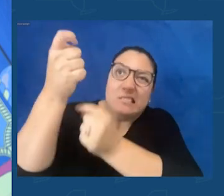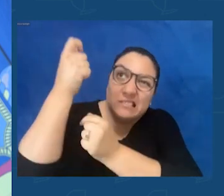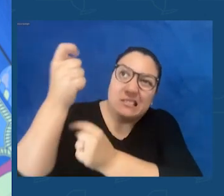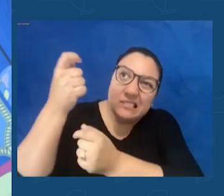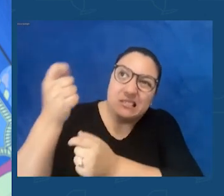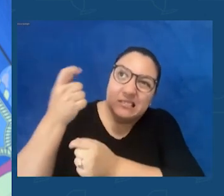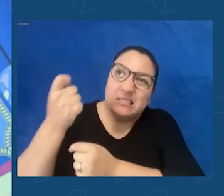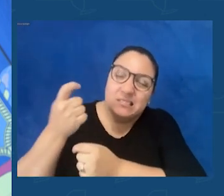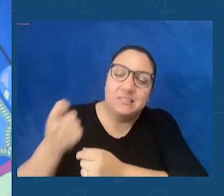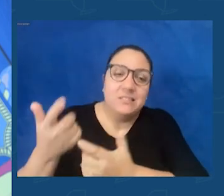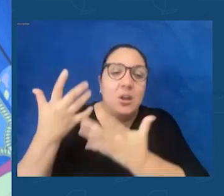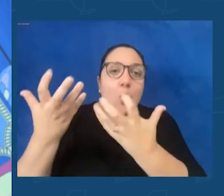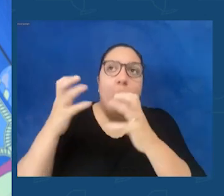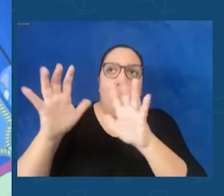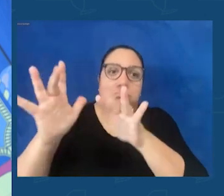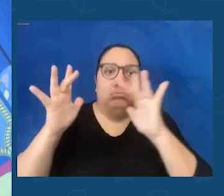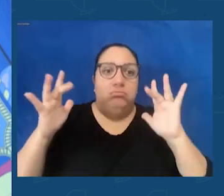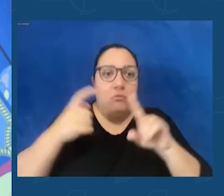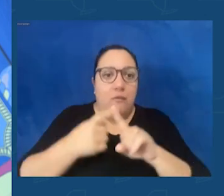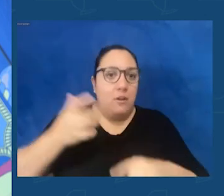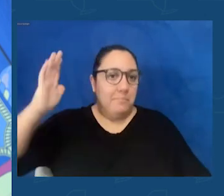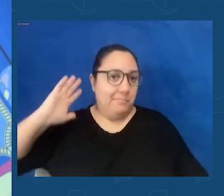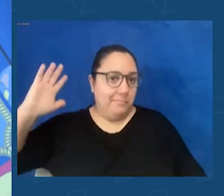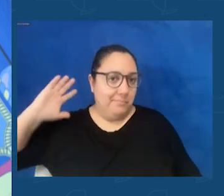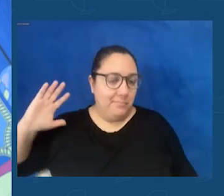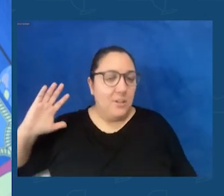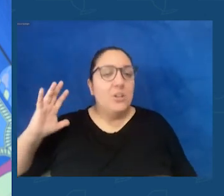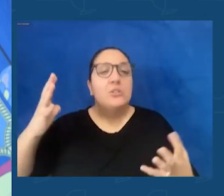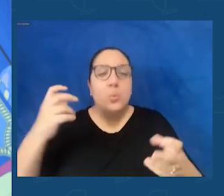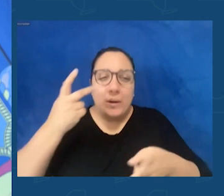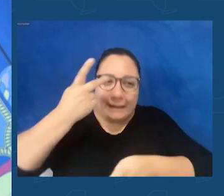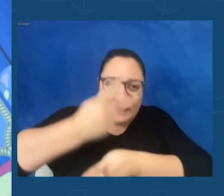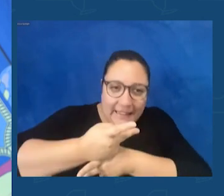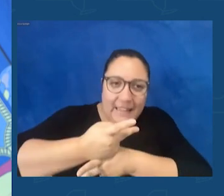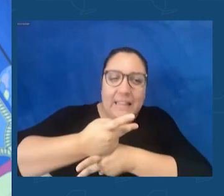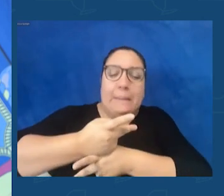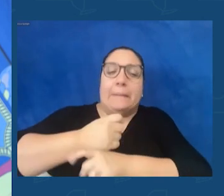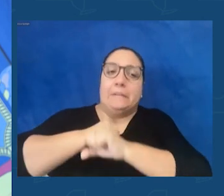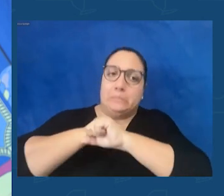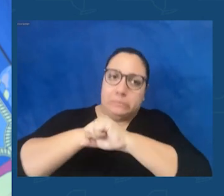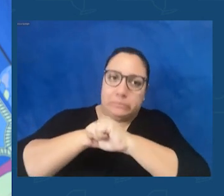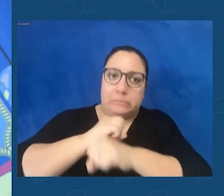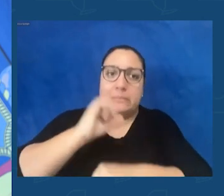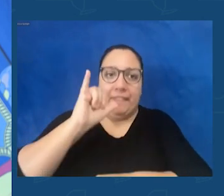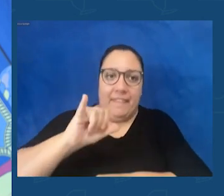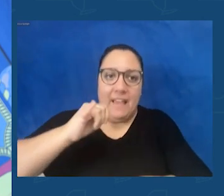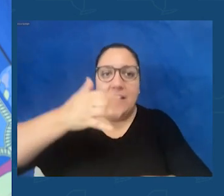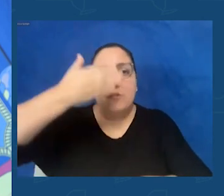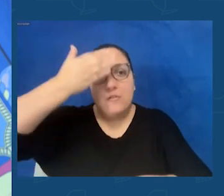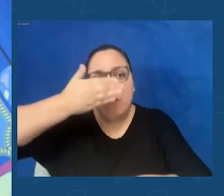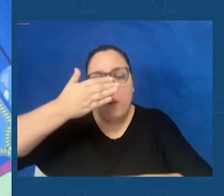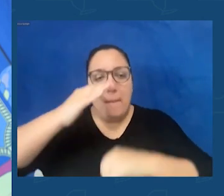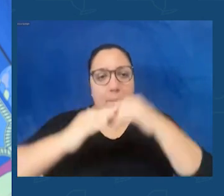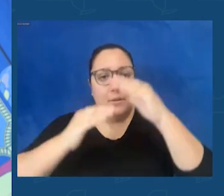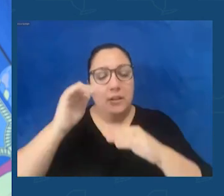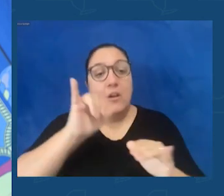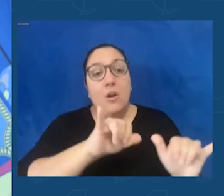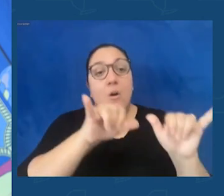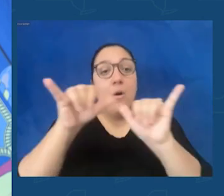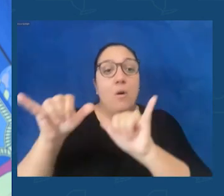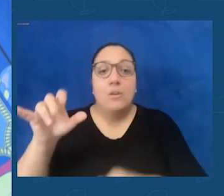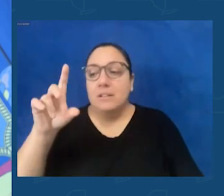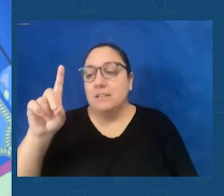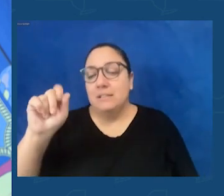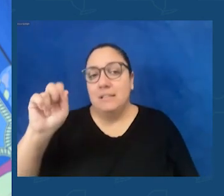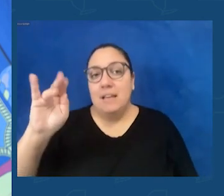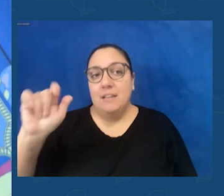And we're going to keep protecting those facades and the charm and public amenities. And also Mayor Daniel Carpenter from Schuylerville and